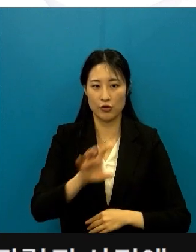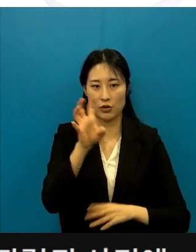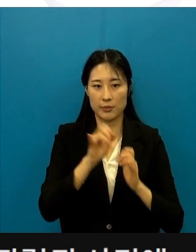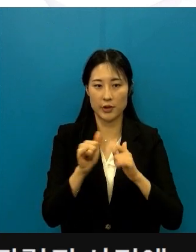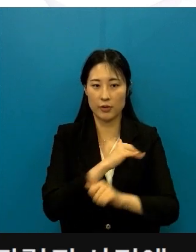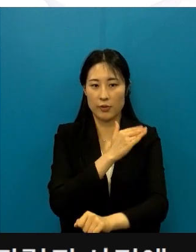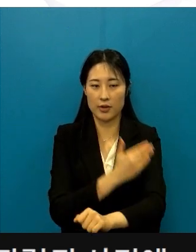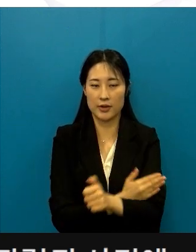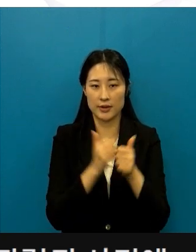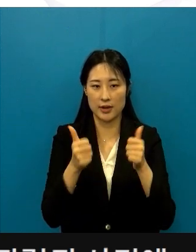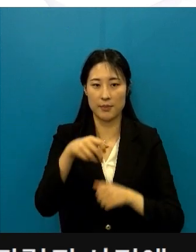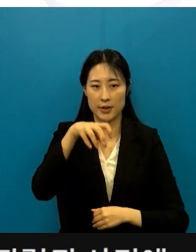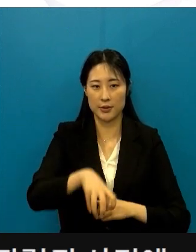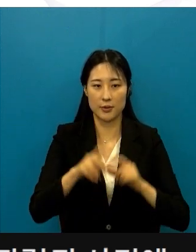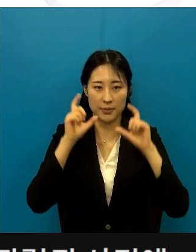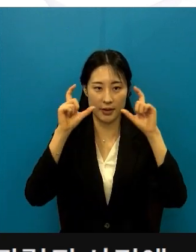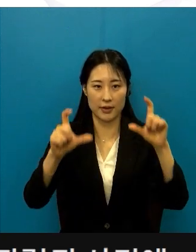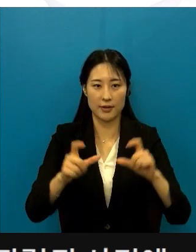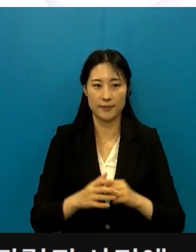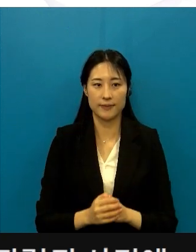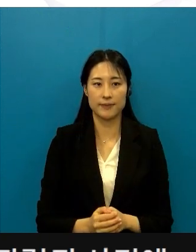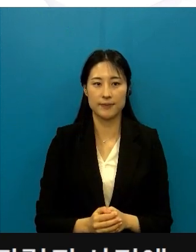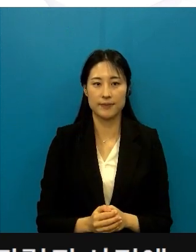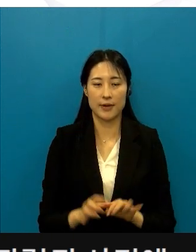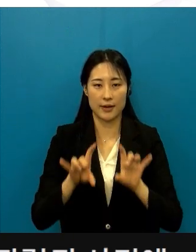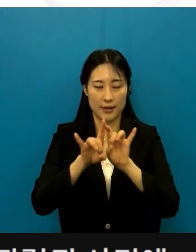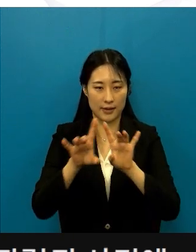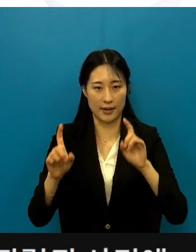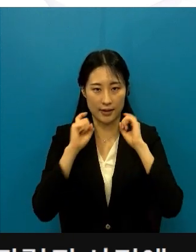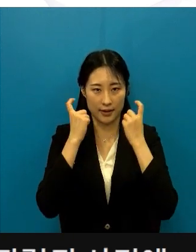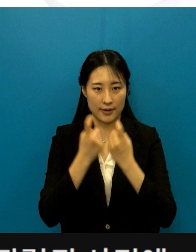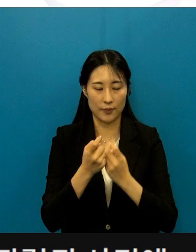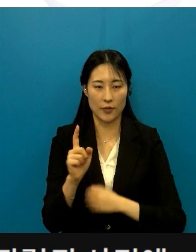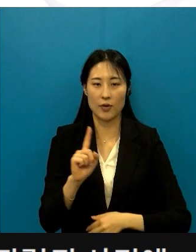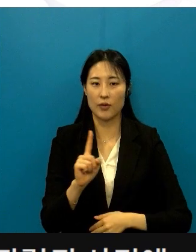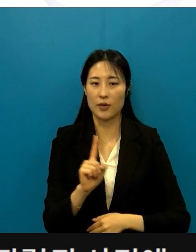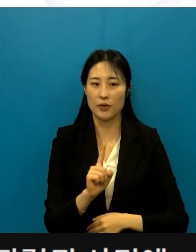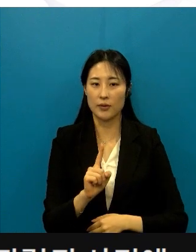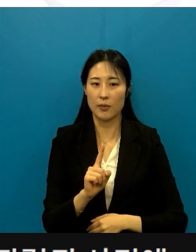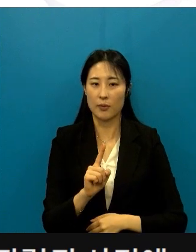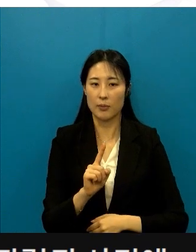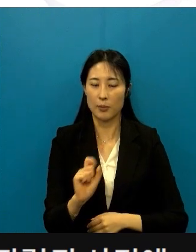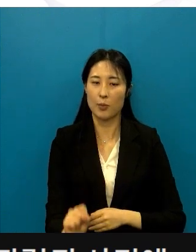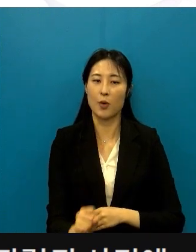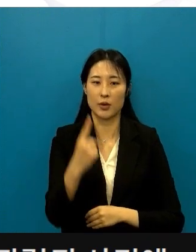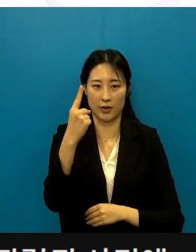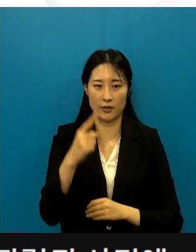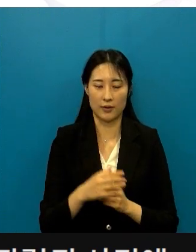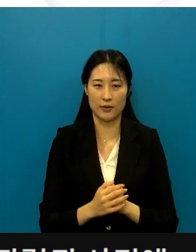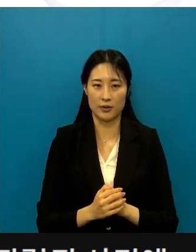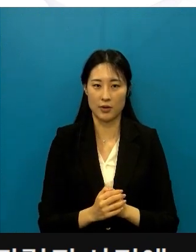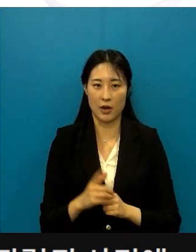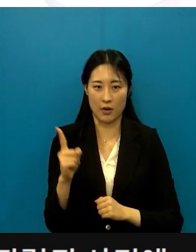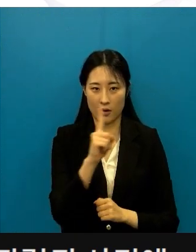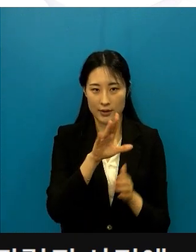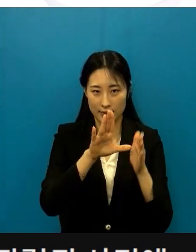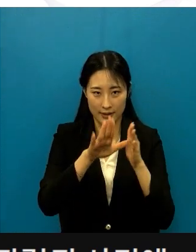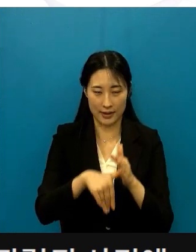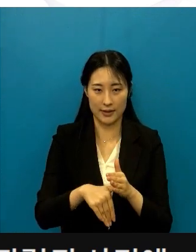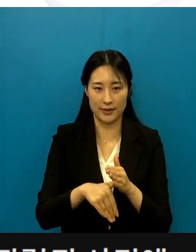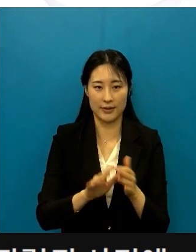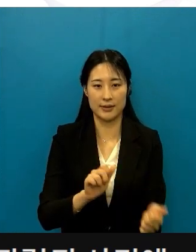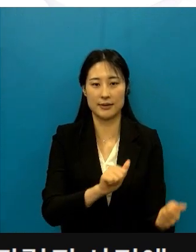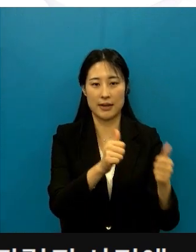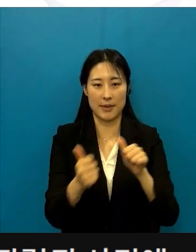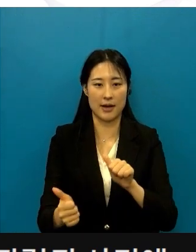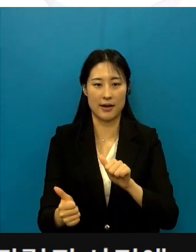individual's right to decide by what means and at what point his or her life will end, provided he or she is capable